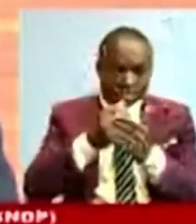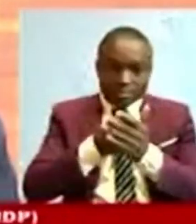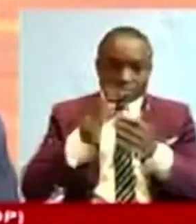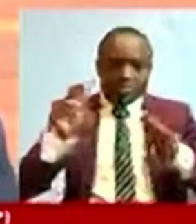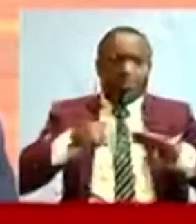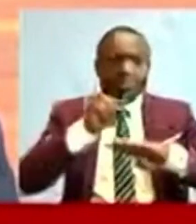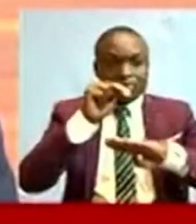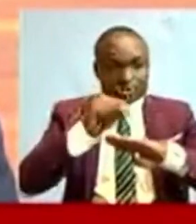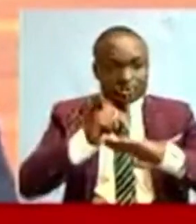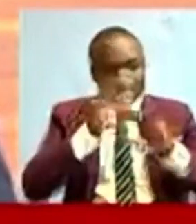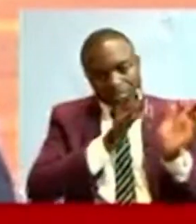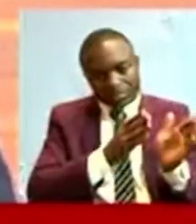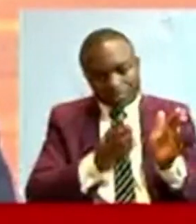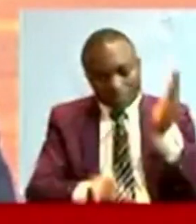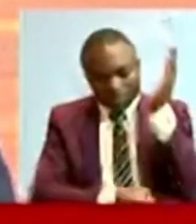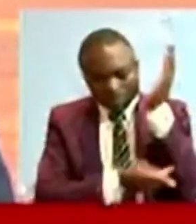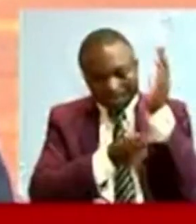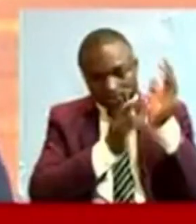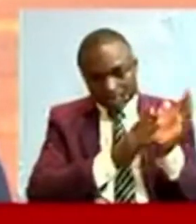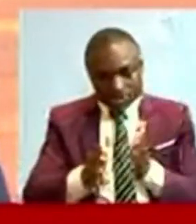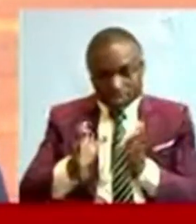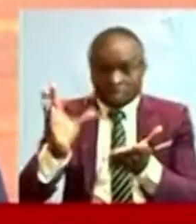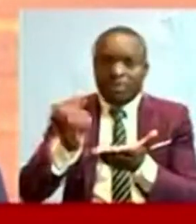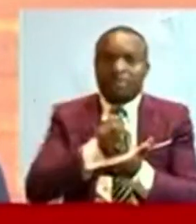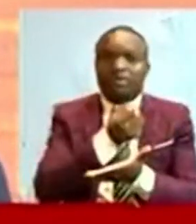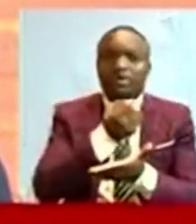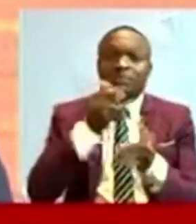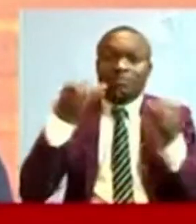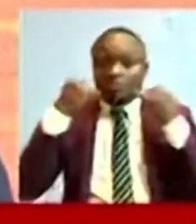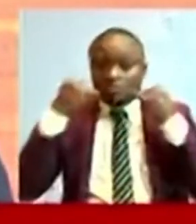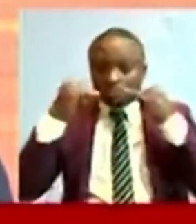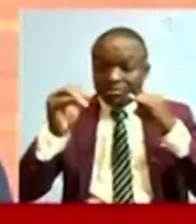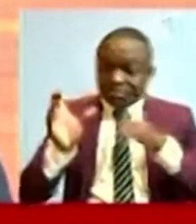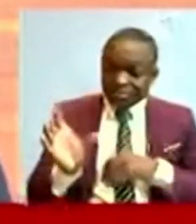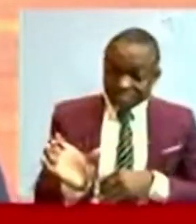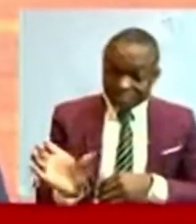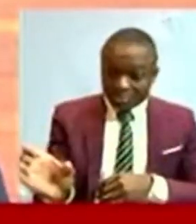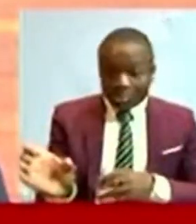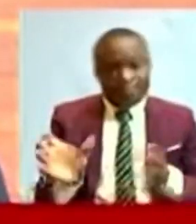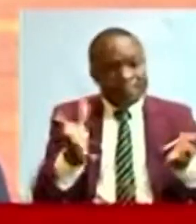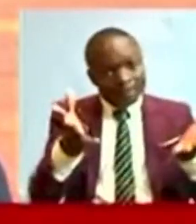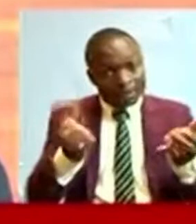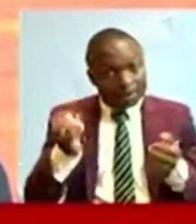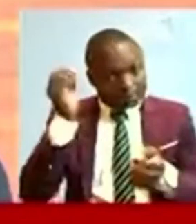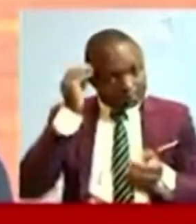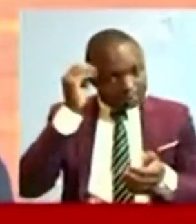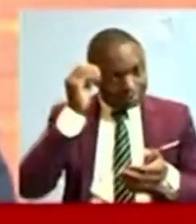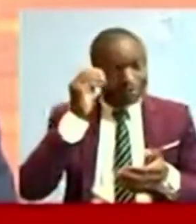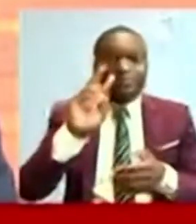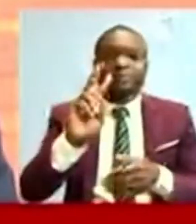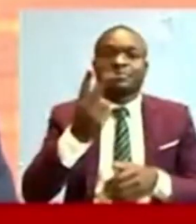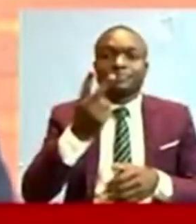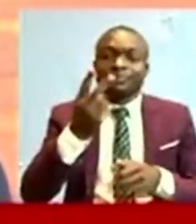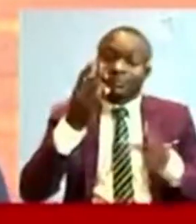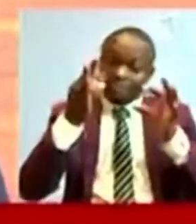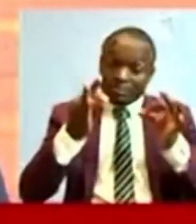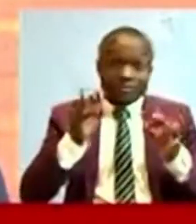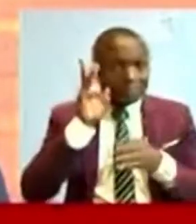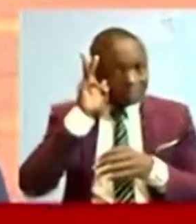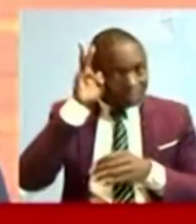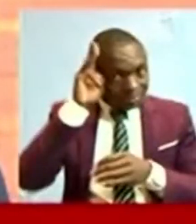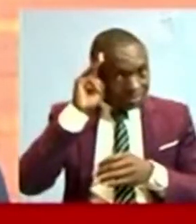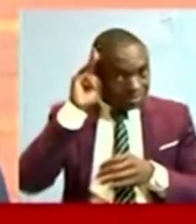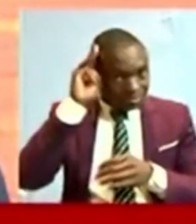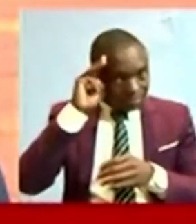draws its information from the sectors. So I just wanted to know about that. Secondly, whether the ministry